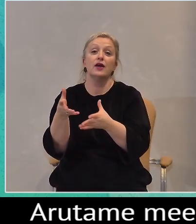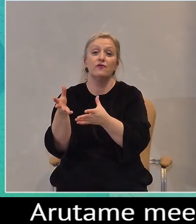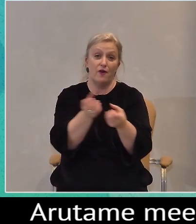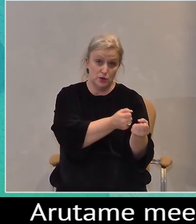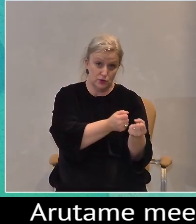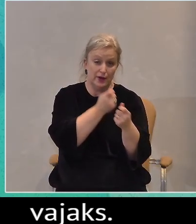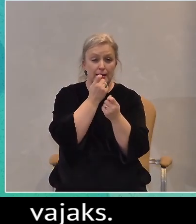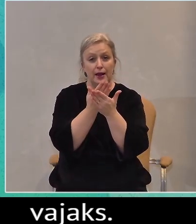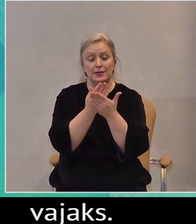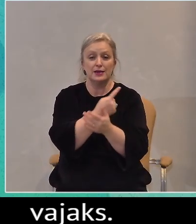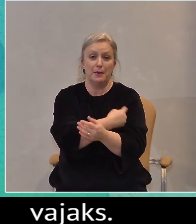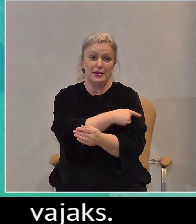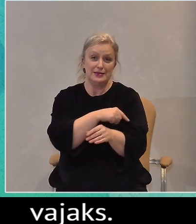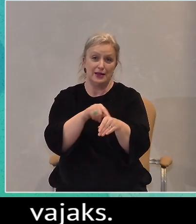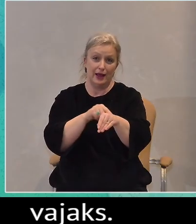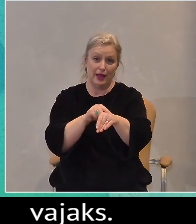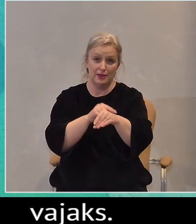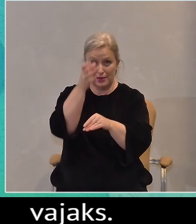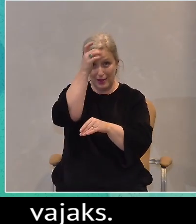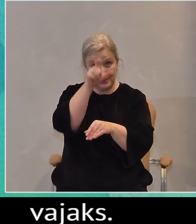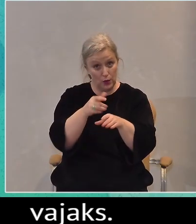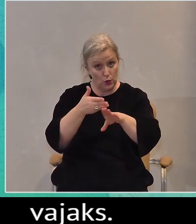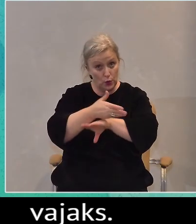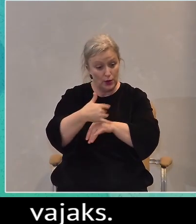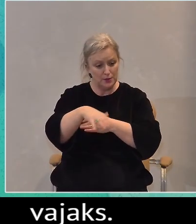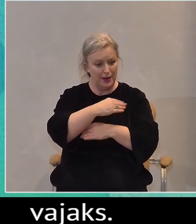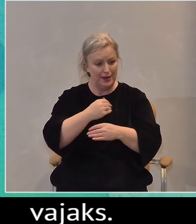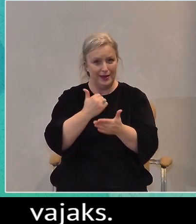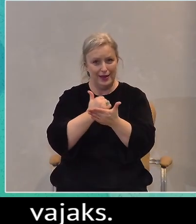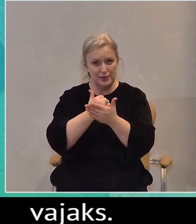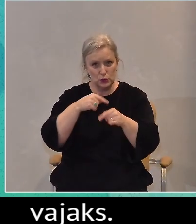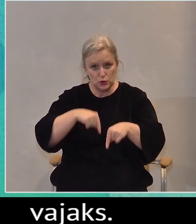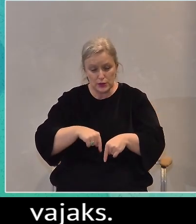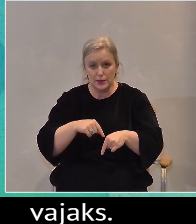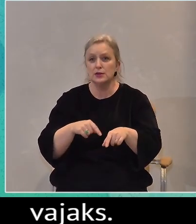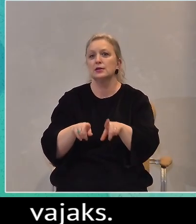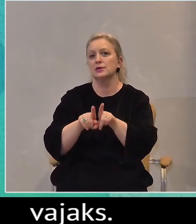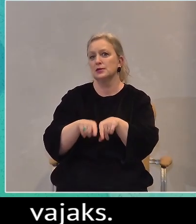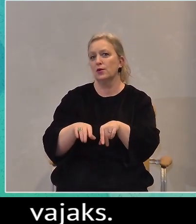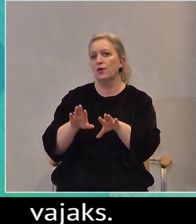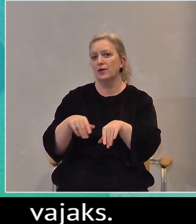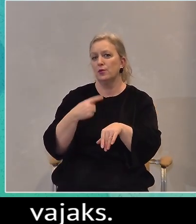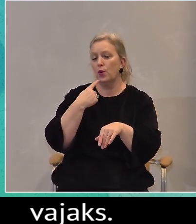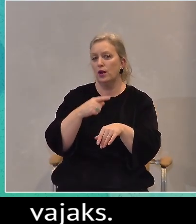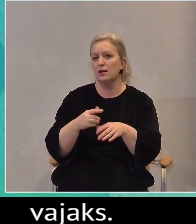specialist's appointment will be made in 1 week, otherwise as schedule